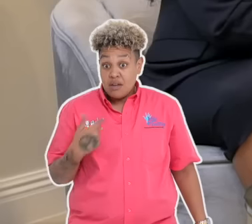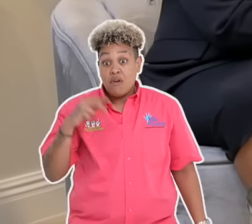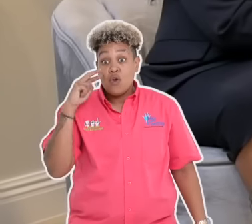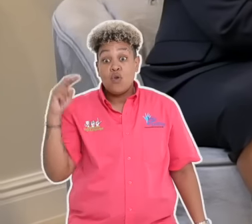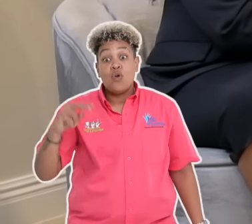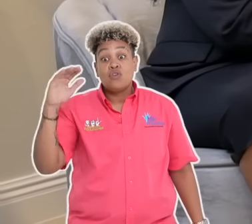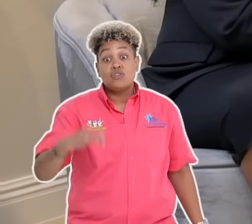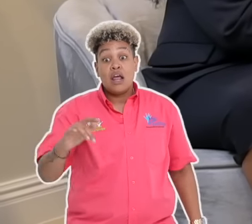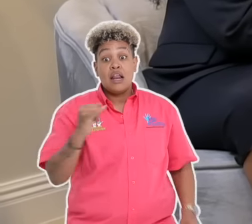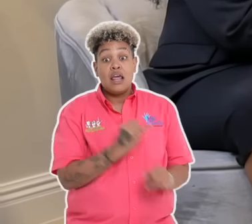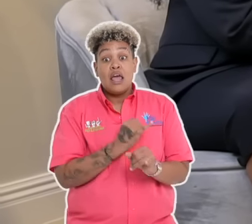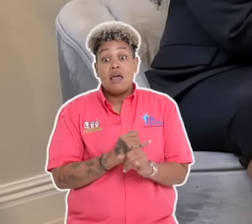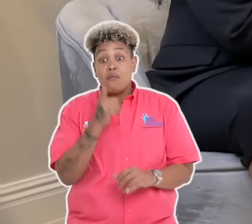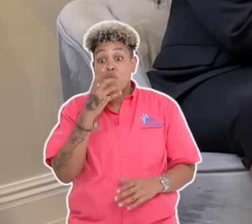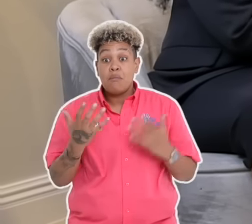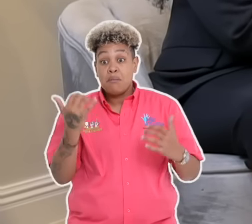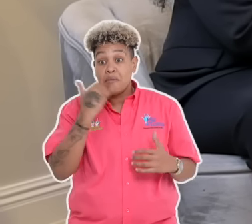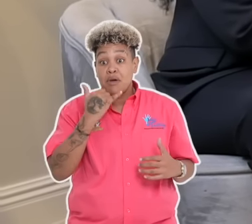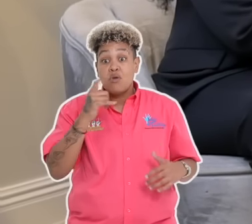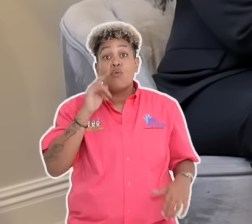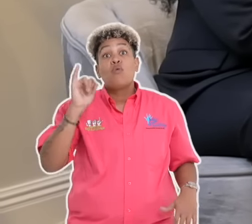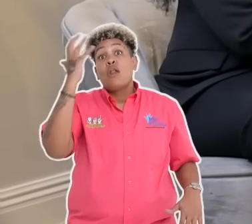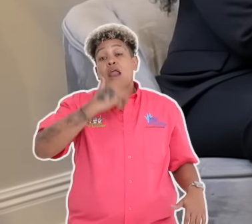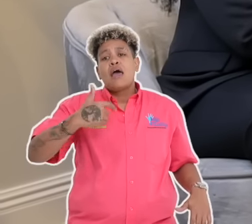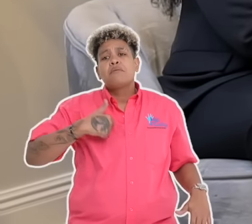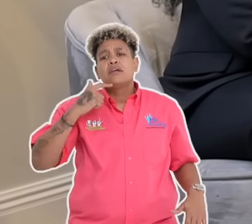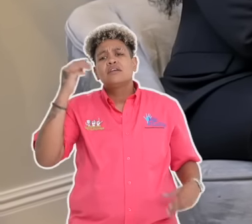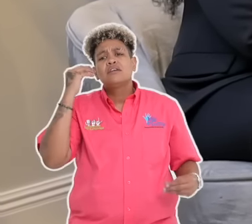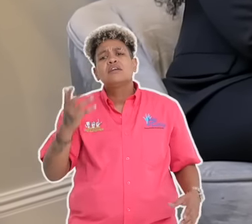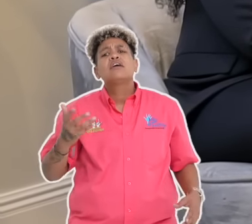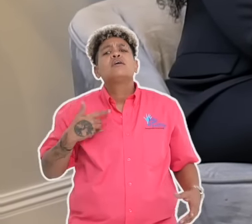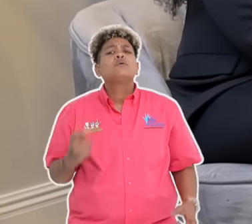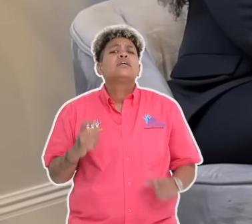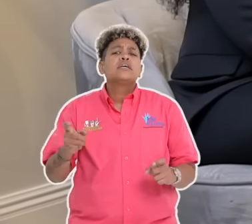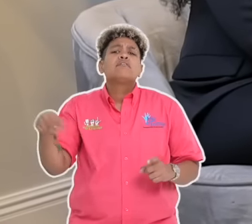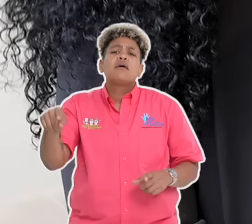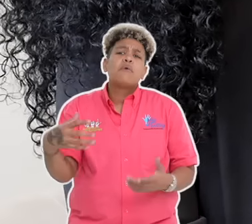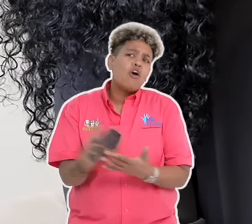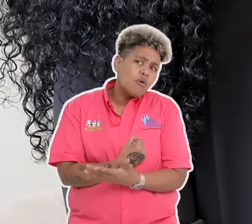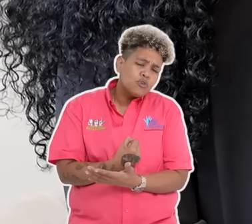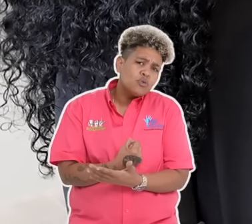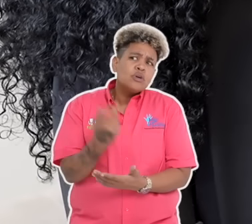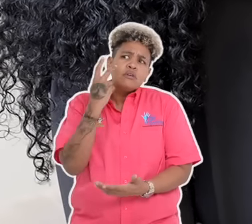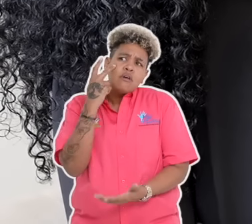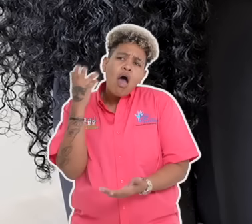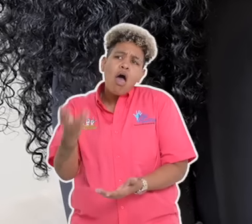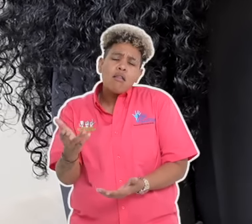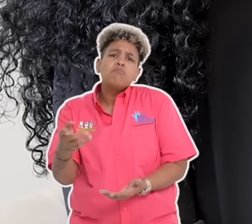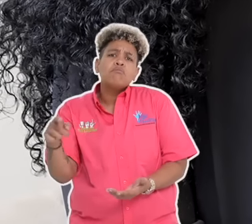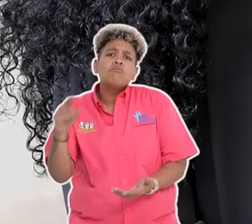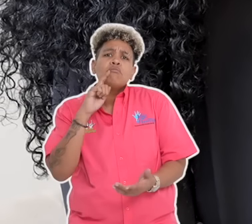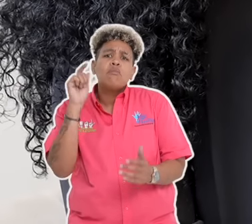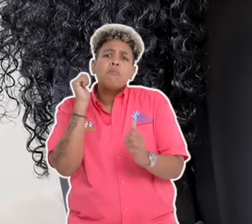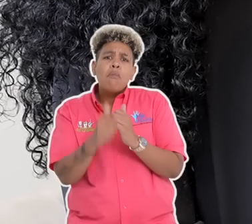So I want, when they look at a child that's on campus that may have made a mistake, that look like me, that they say, you know what, let's give them a break